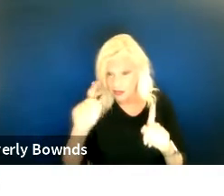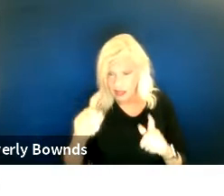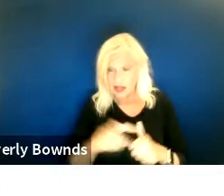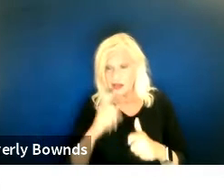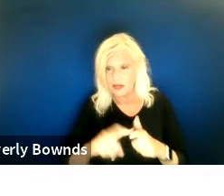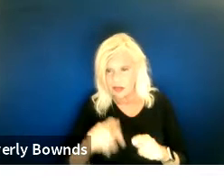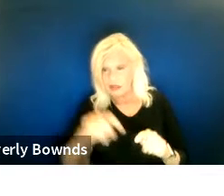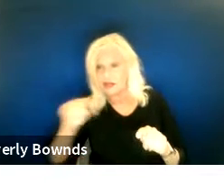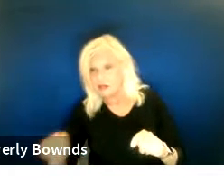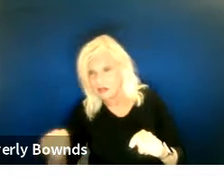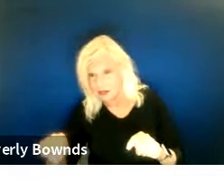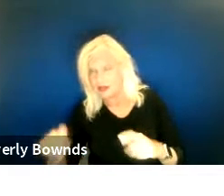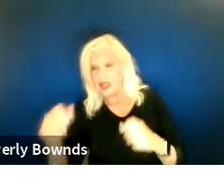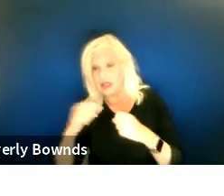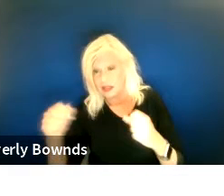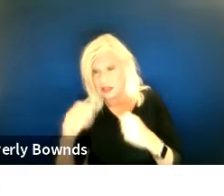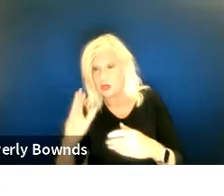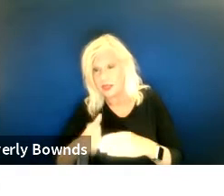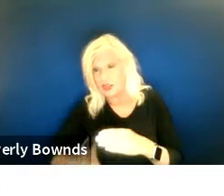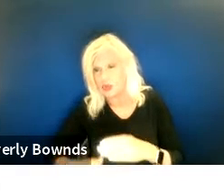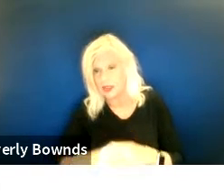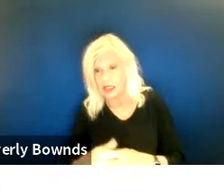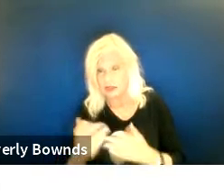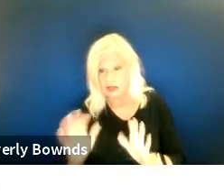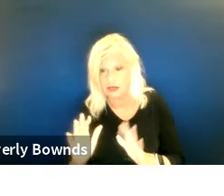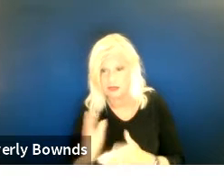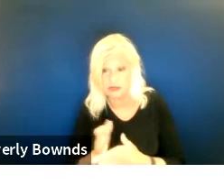arm will be terminated. Next, please.